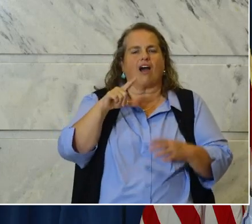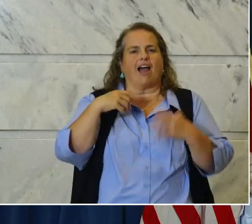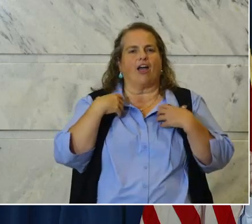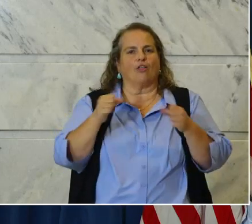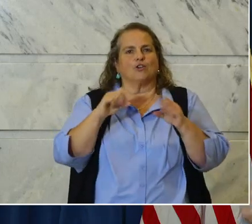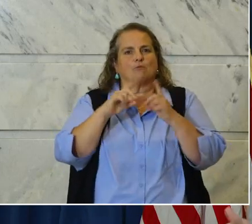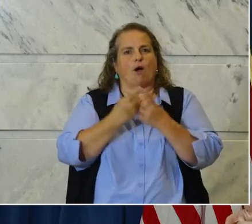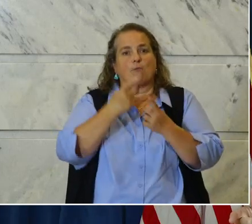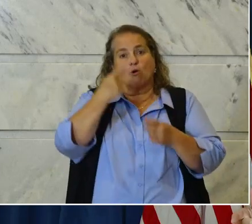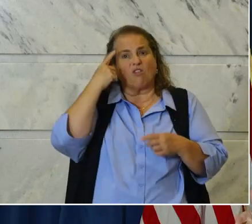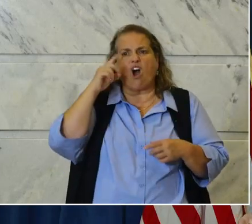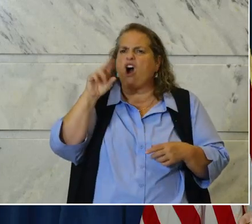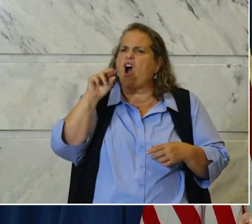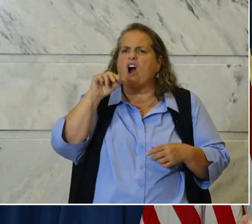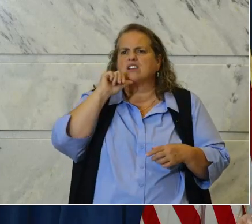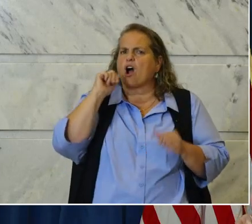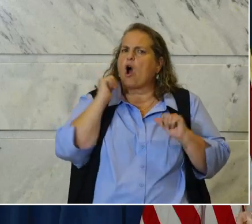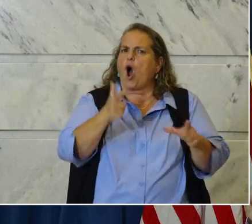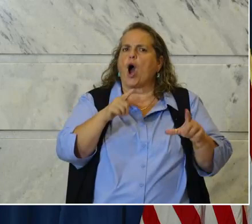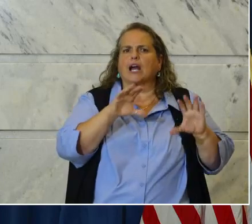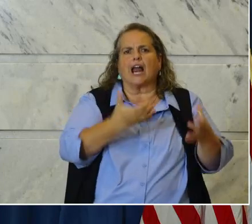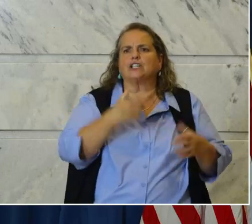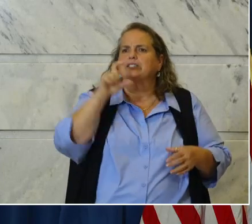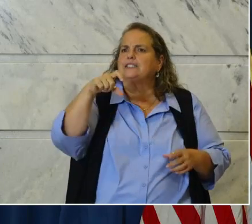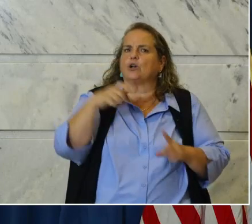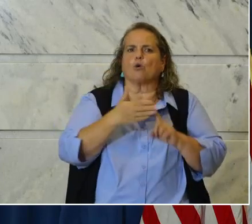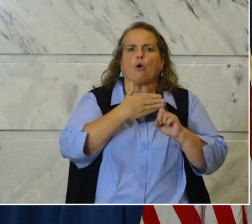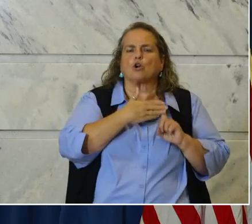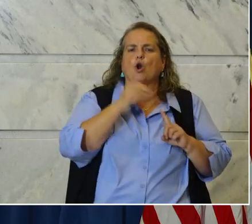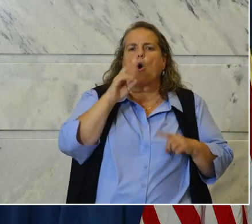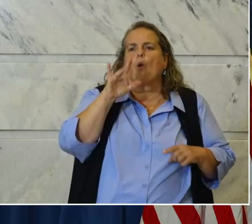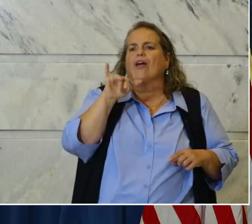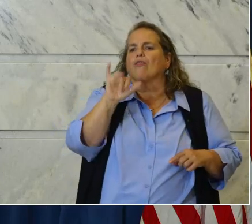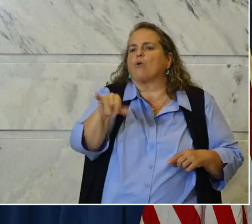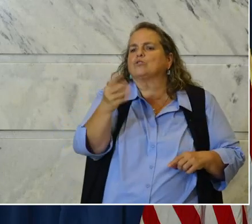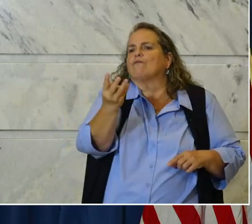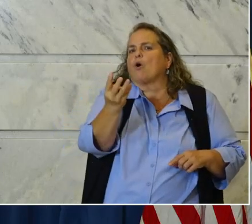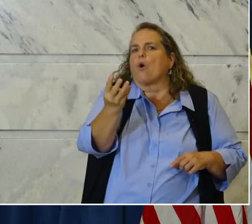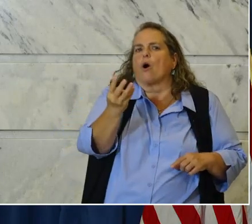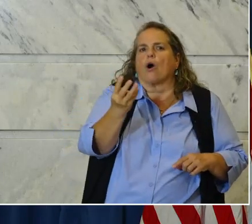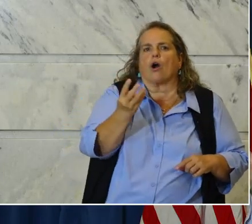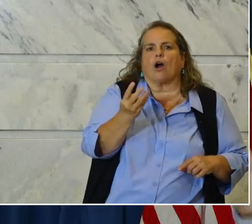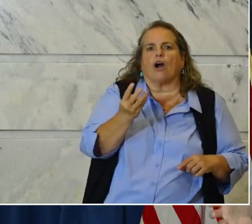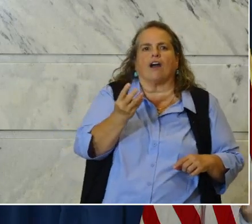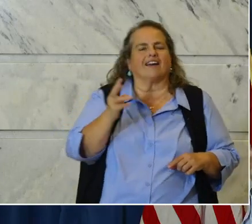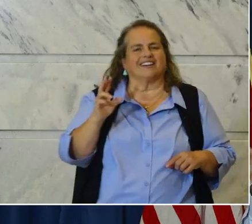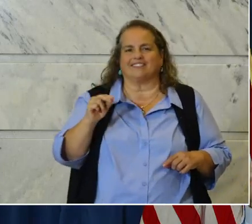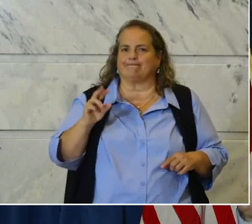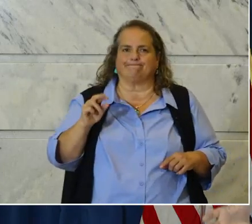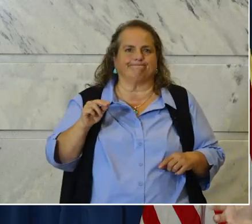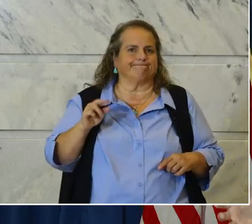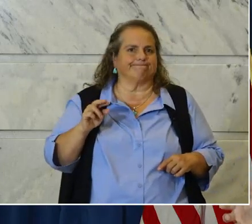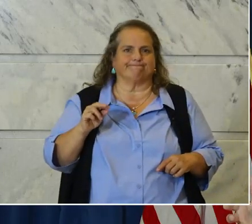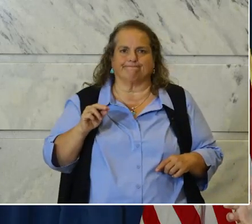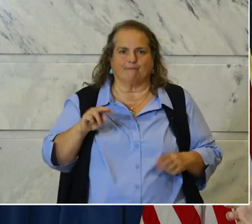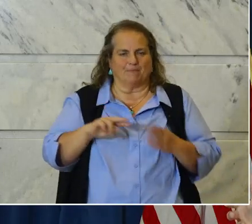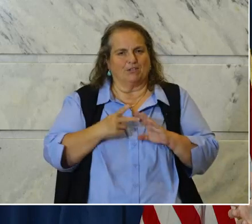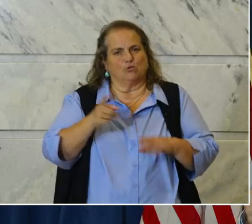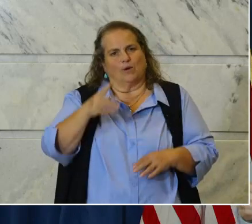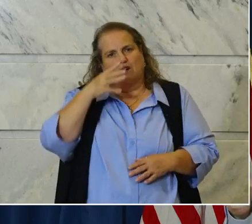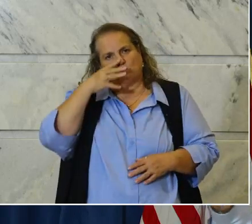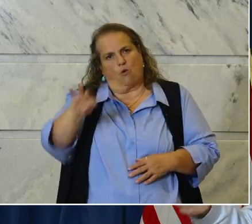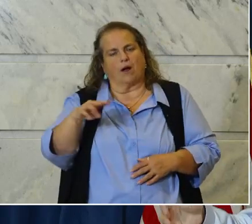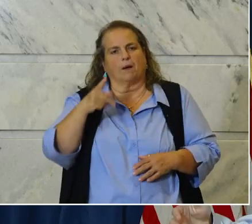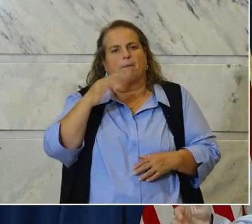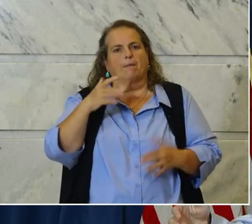think that everybody in this class should quarantine. I just think that these 4 should. That starts getting into the realm of ignoring public